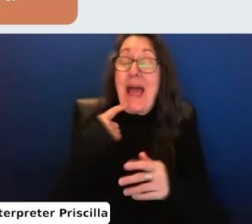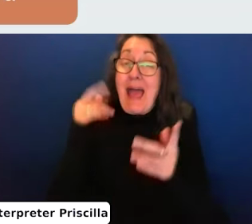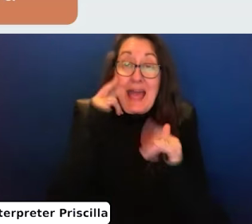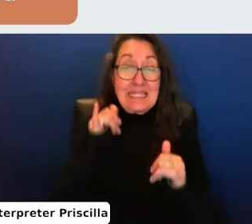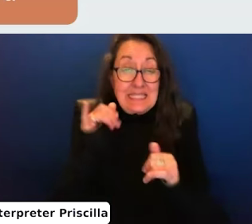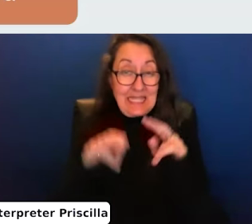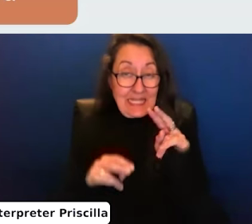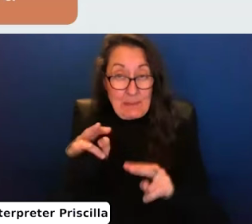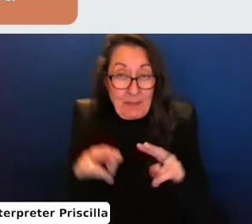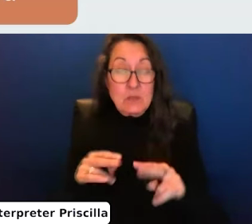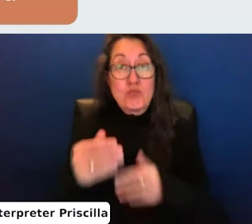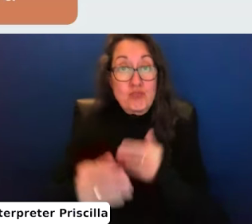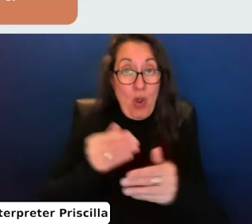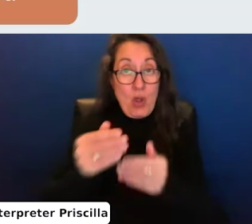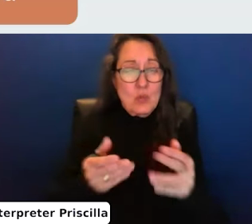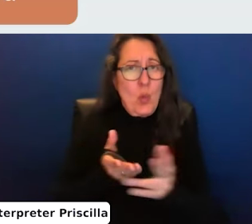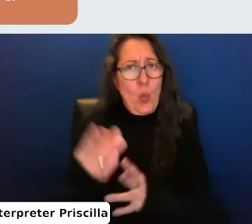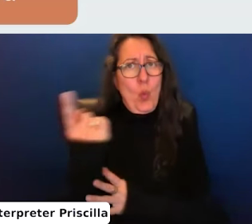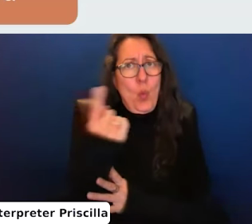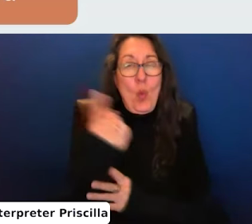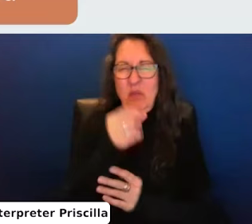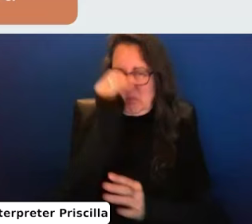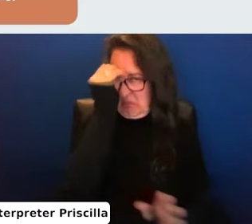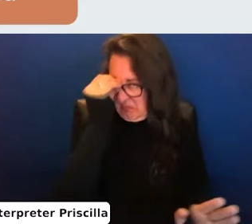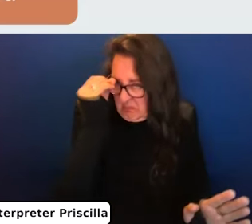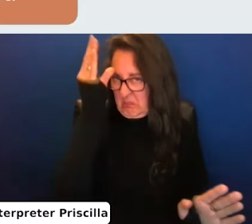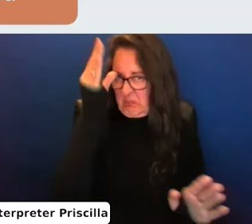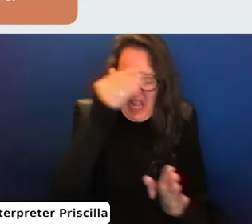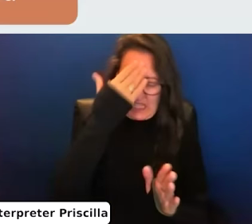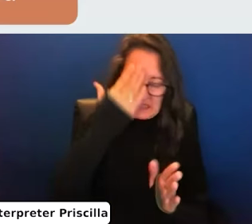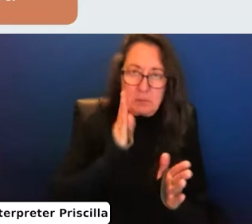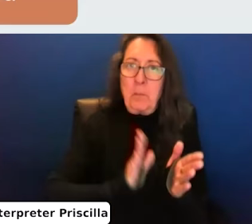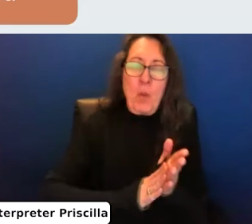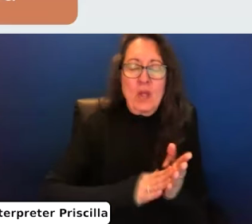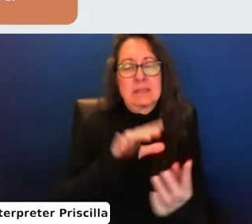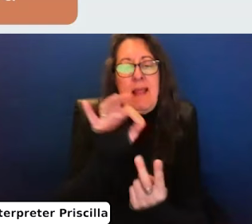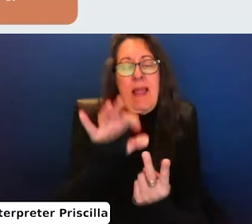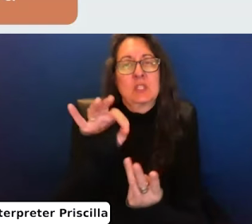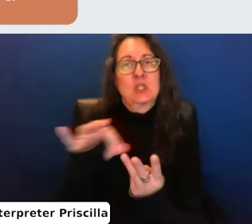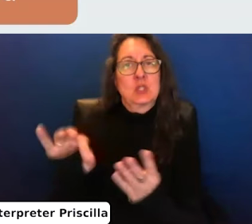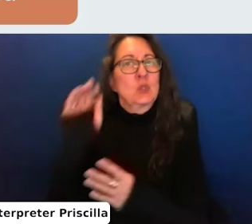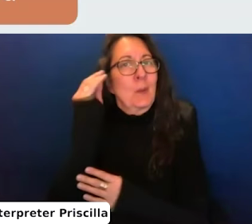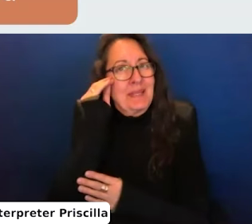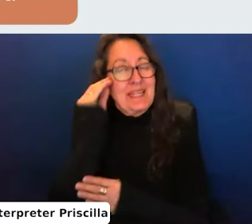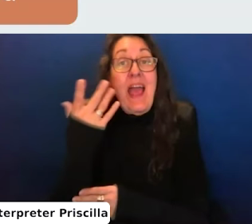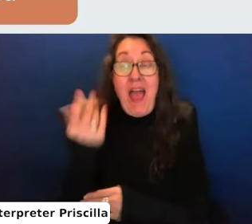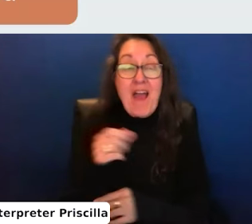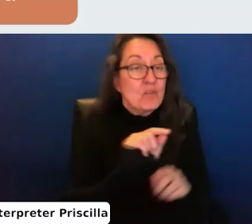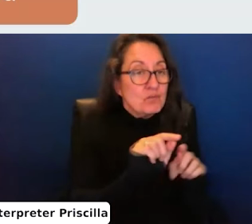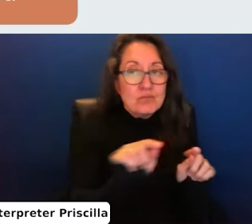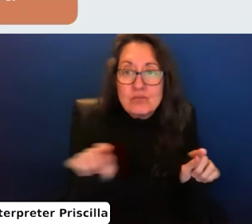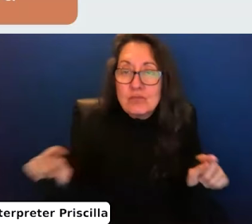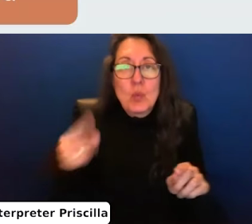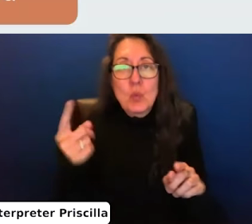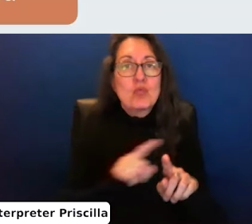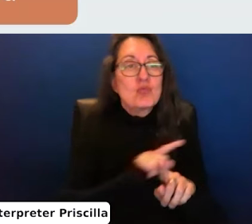process is done through an expert selection committee, which is composed of representatives from